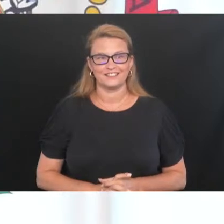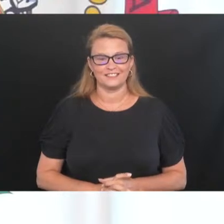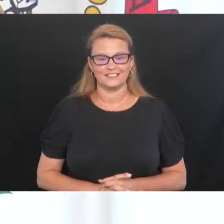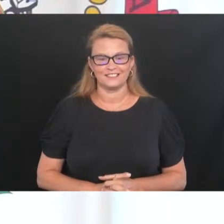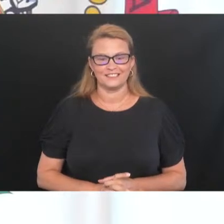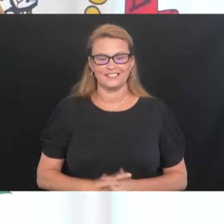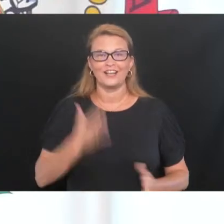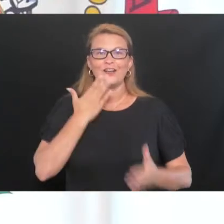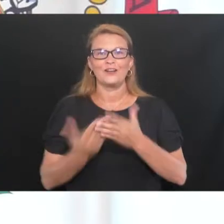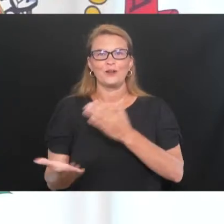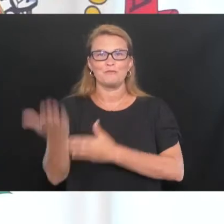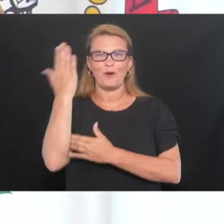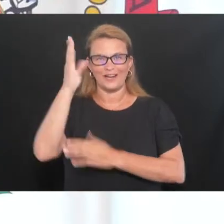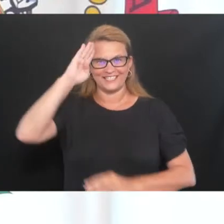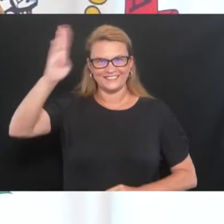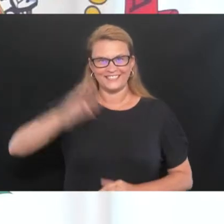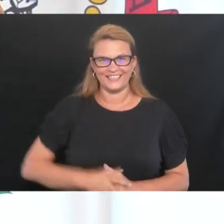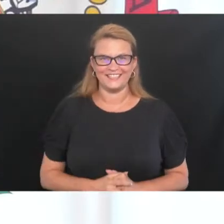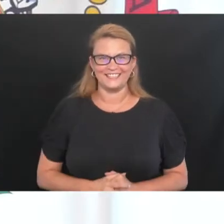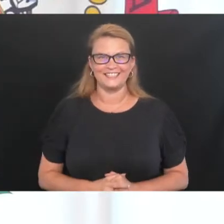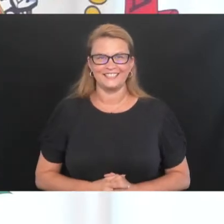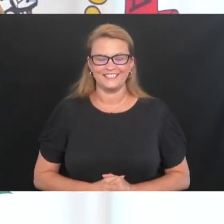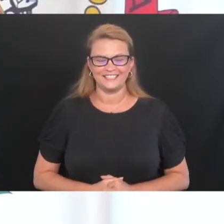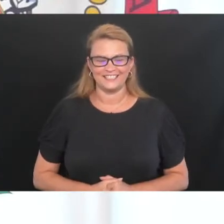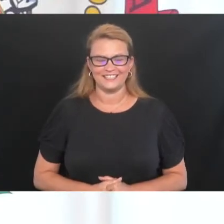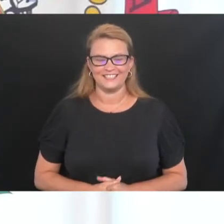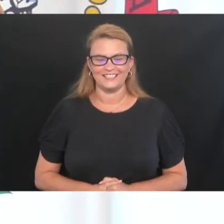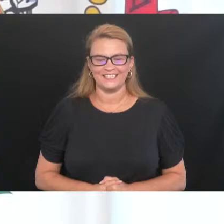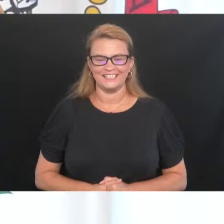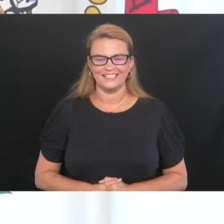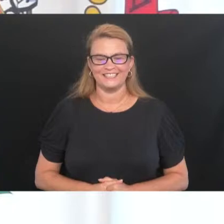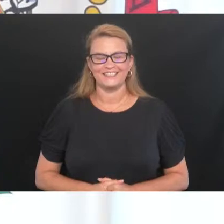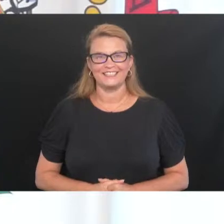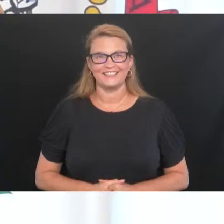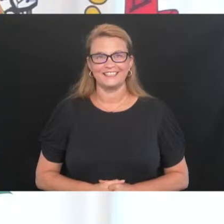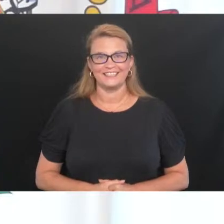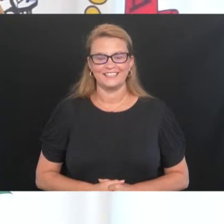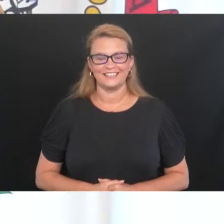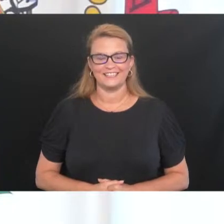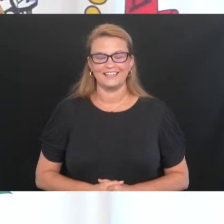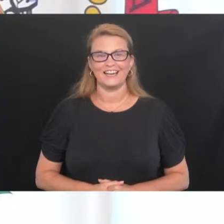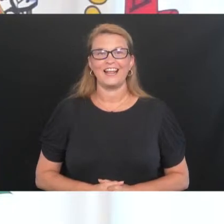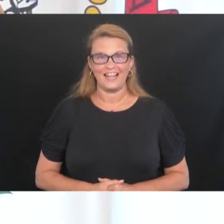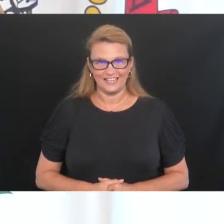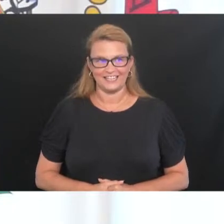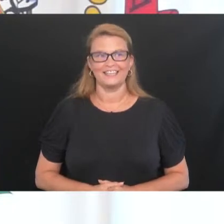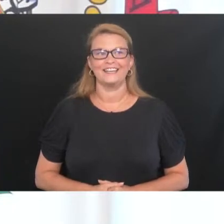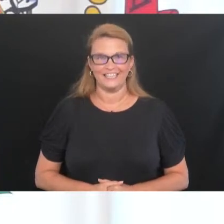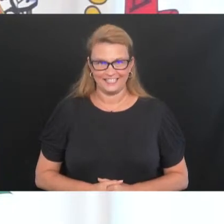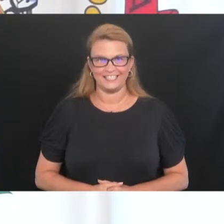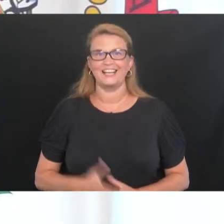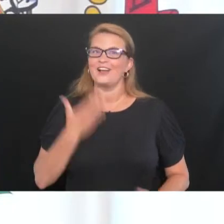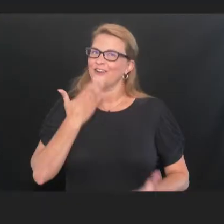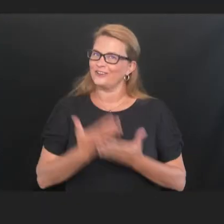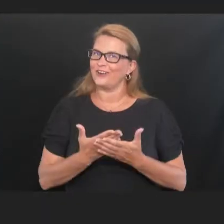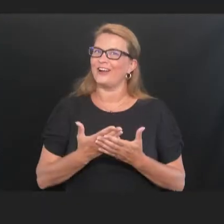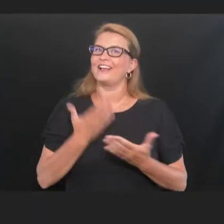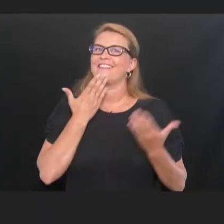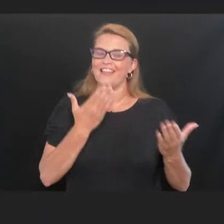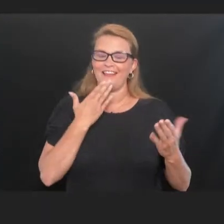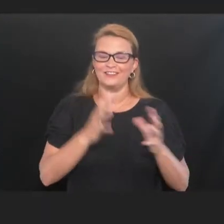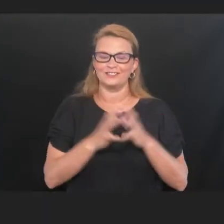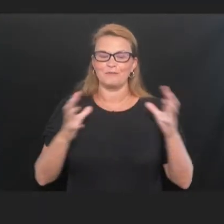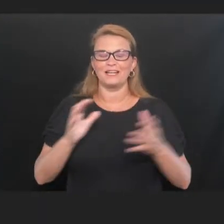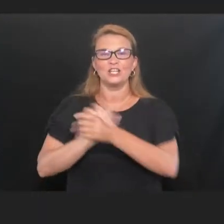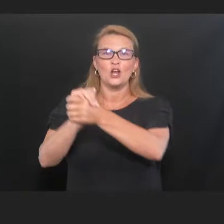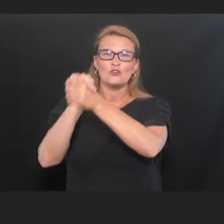Hey, good morning, sir. Hey, John, how you doing? I'm doing well, sir. How are you? I'm great.